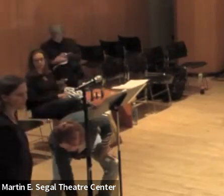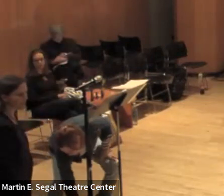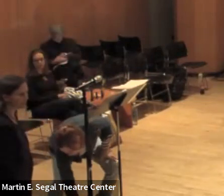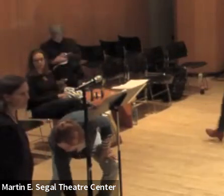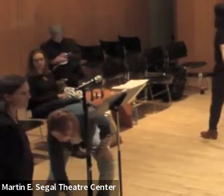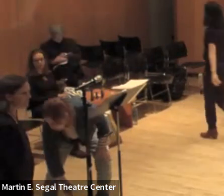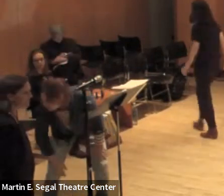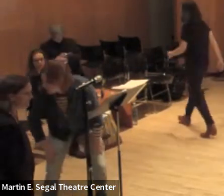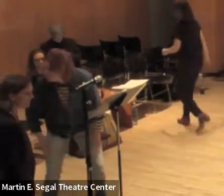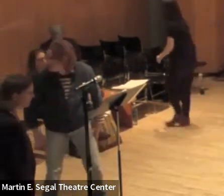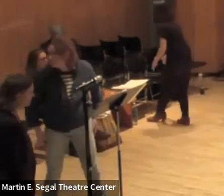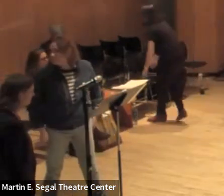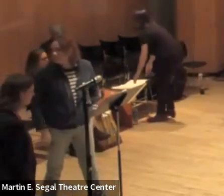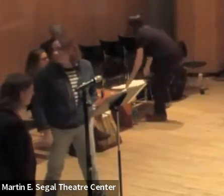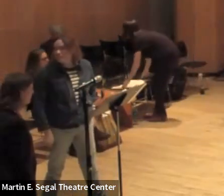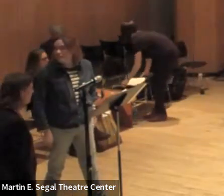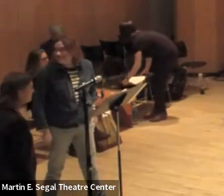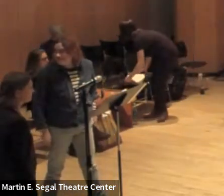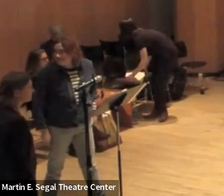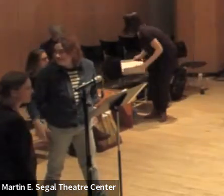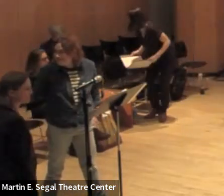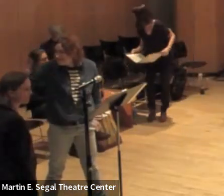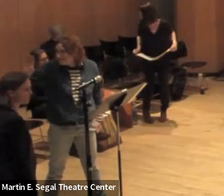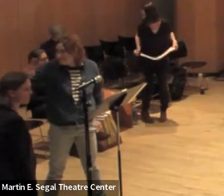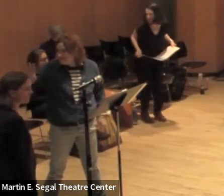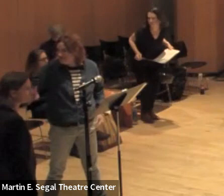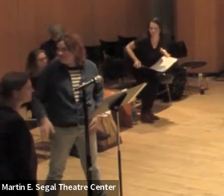understand hi thank